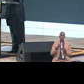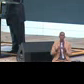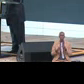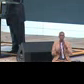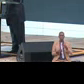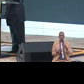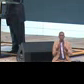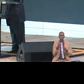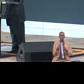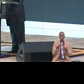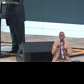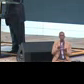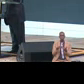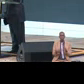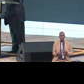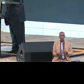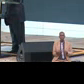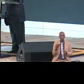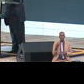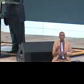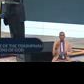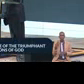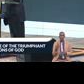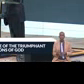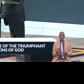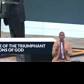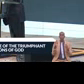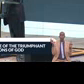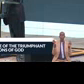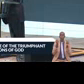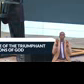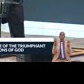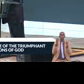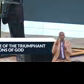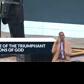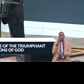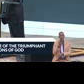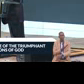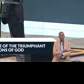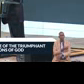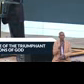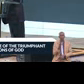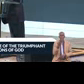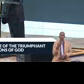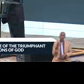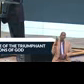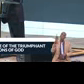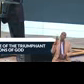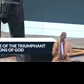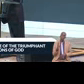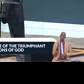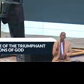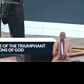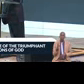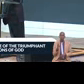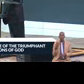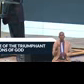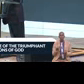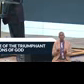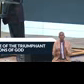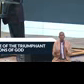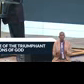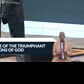the purpose of the triumphant Son of God. The